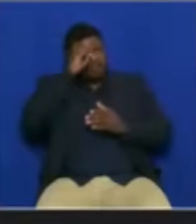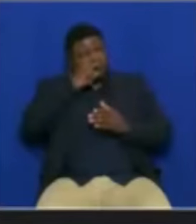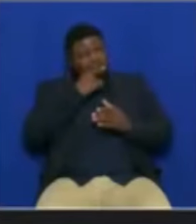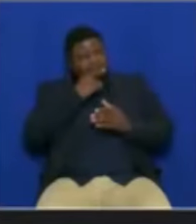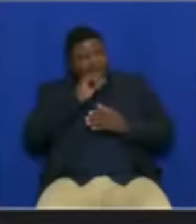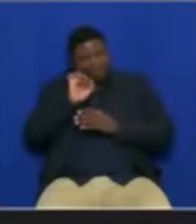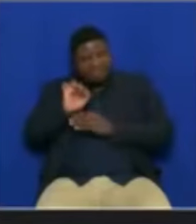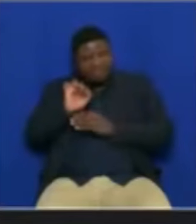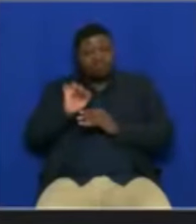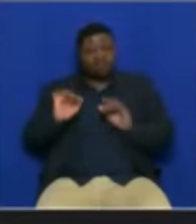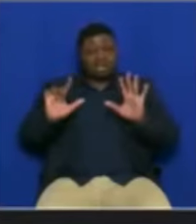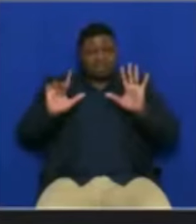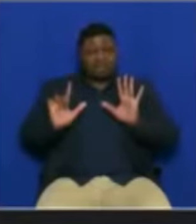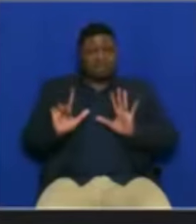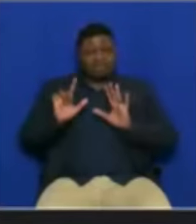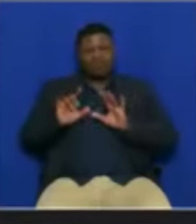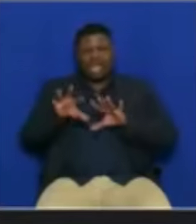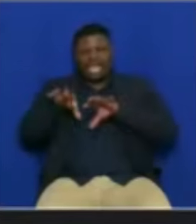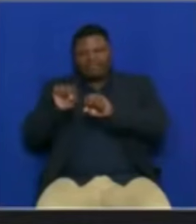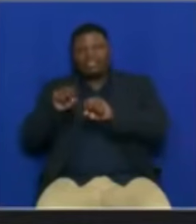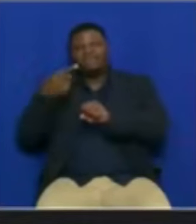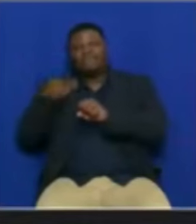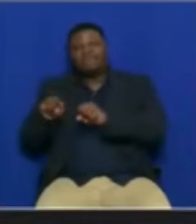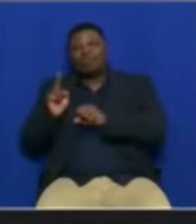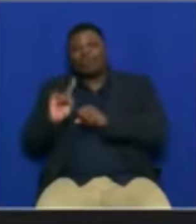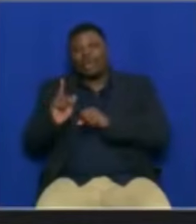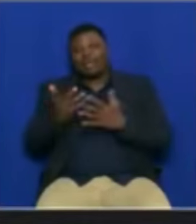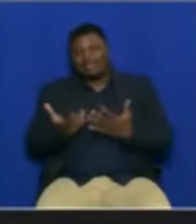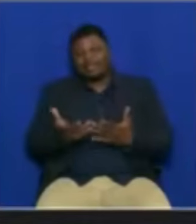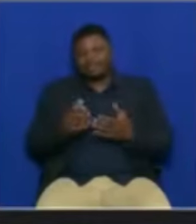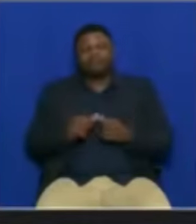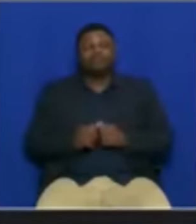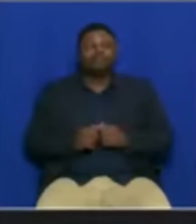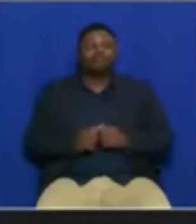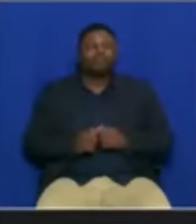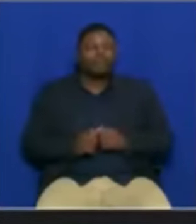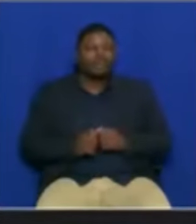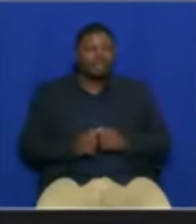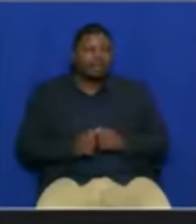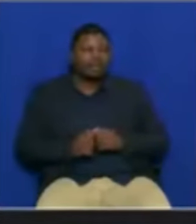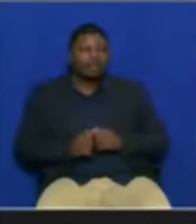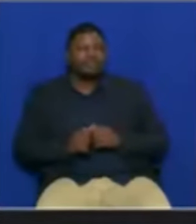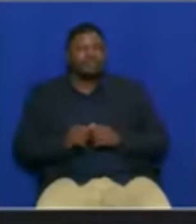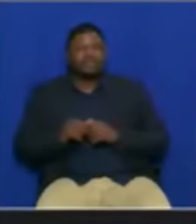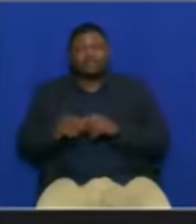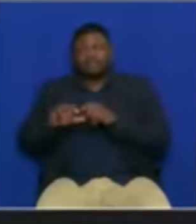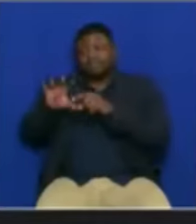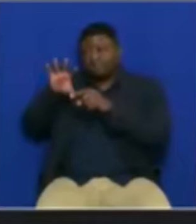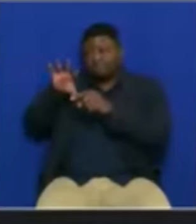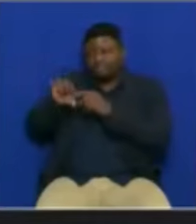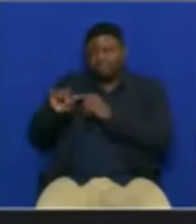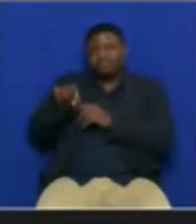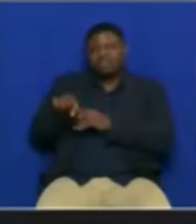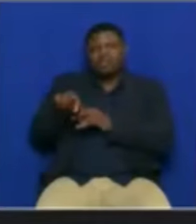is it, the appointments and vetting processes of the people whom are alleged to have been